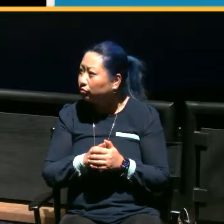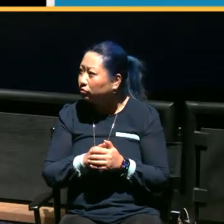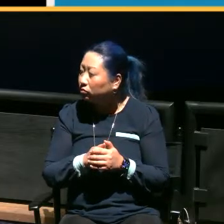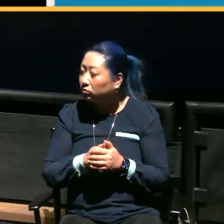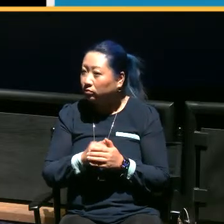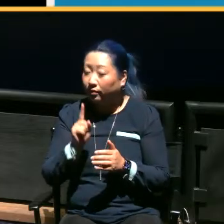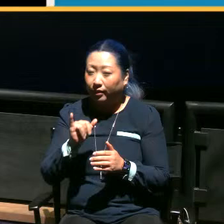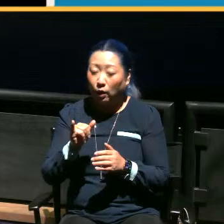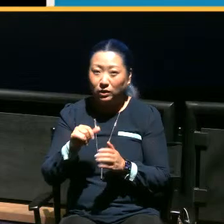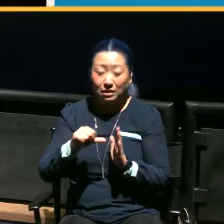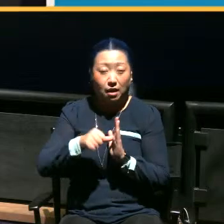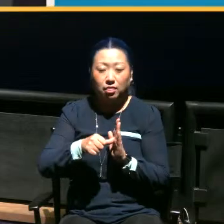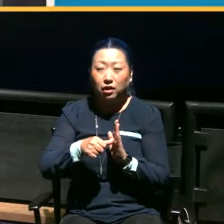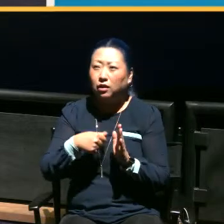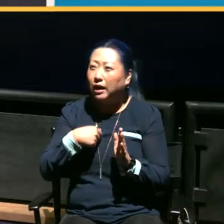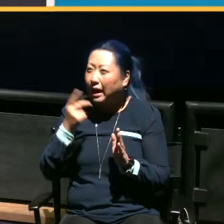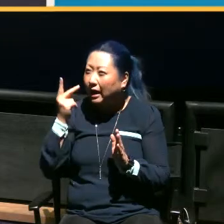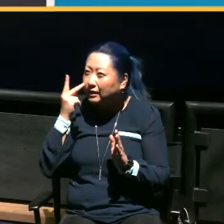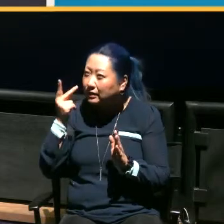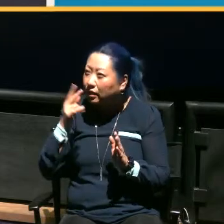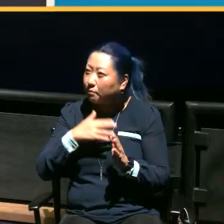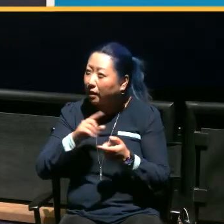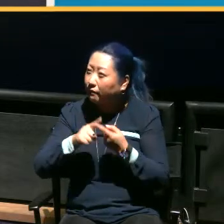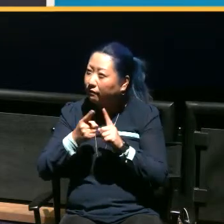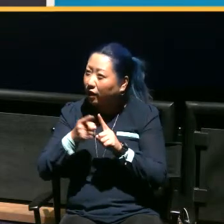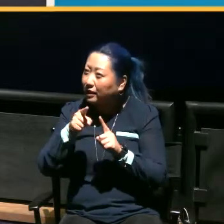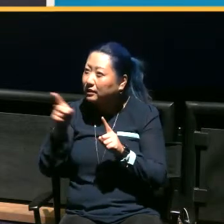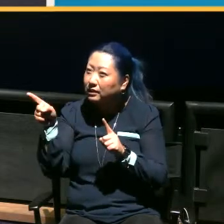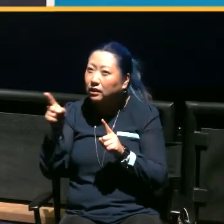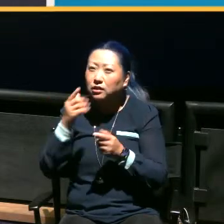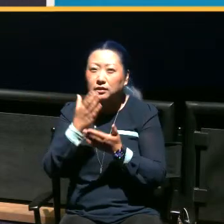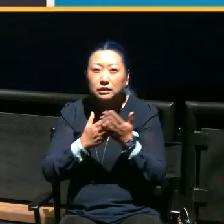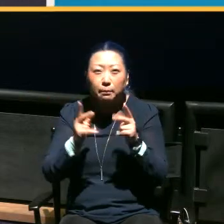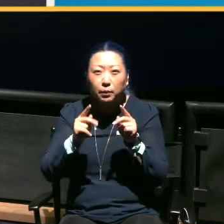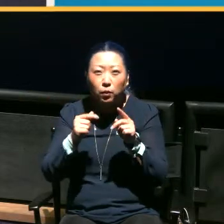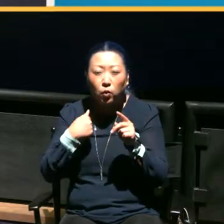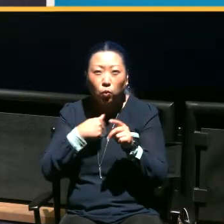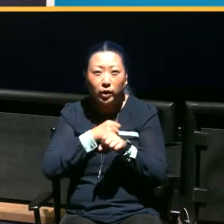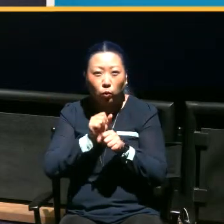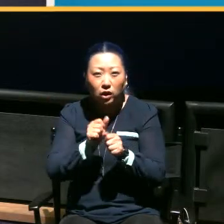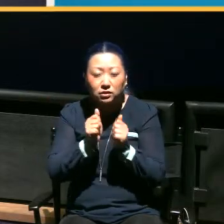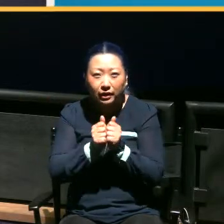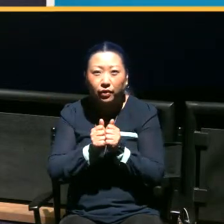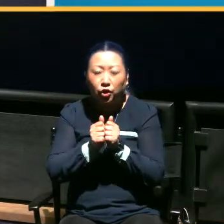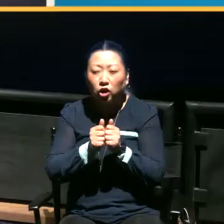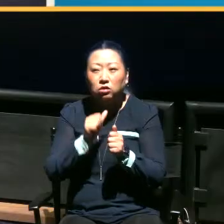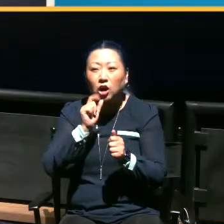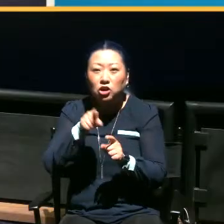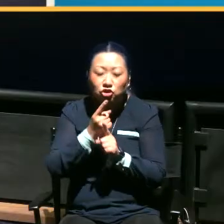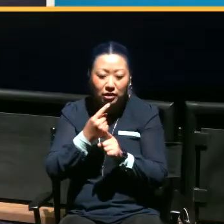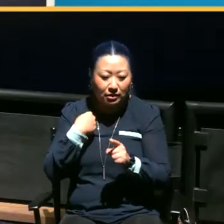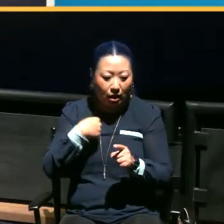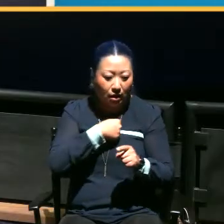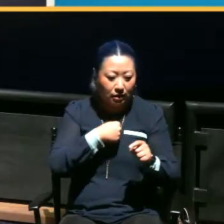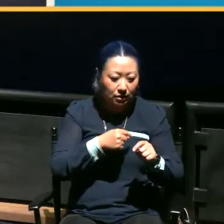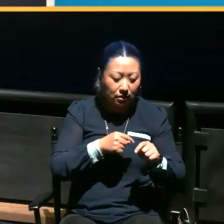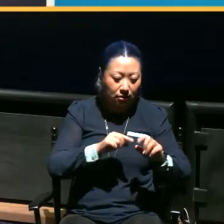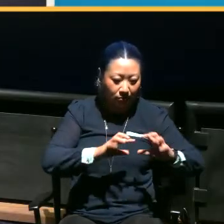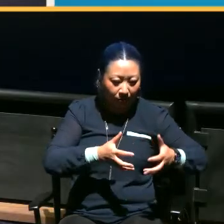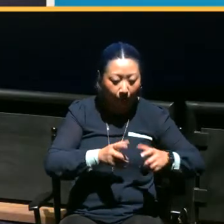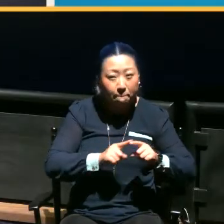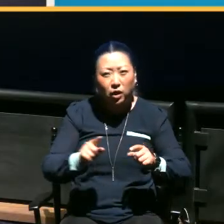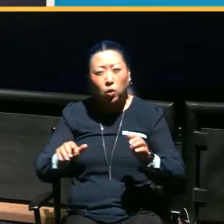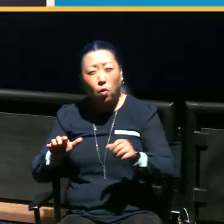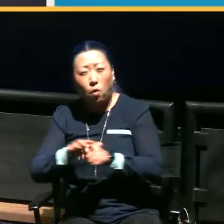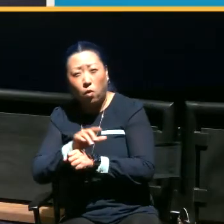the highlight. When I see seeing my buddies and seeing some of my friends or the people we work with on, not just us, but the whole Goddard team. It